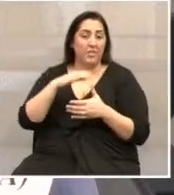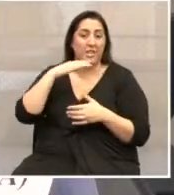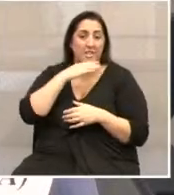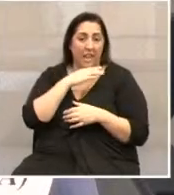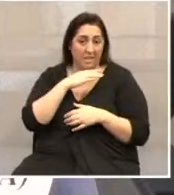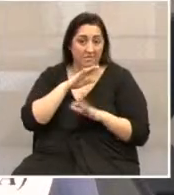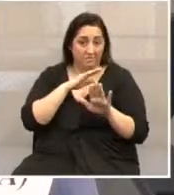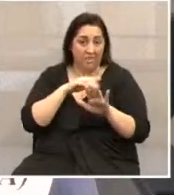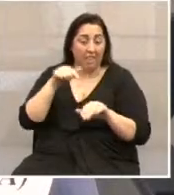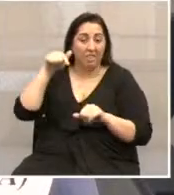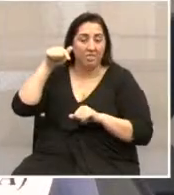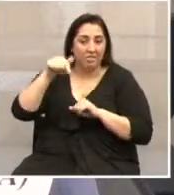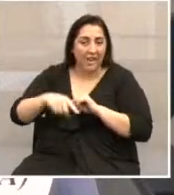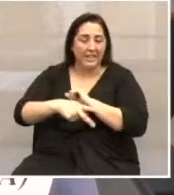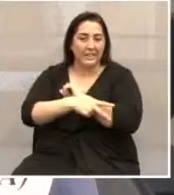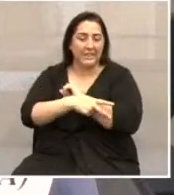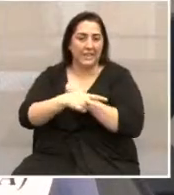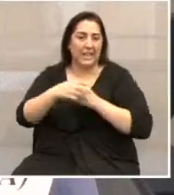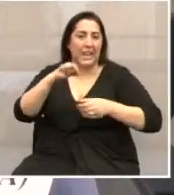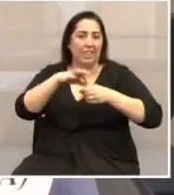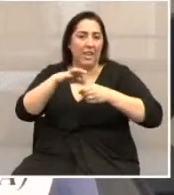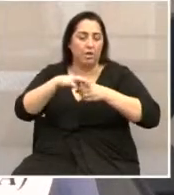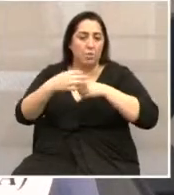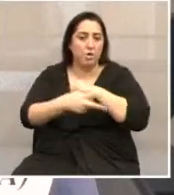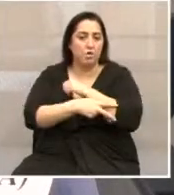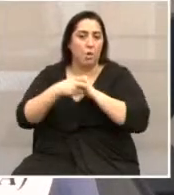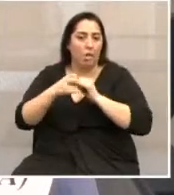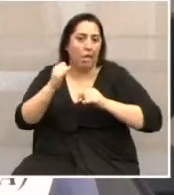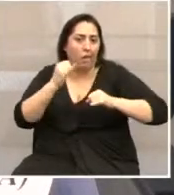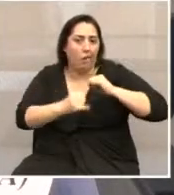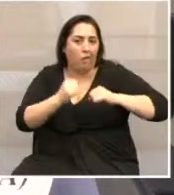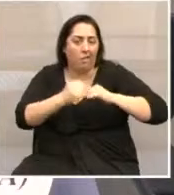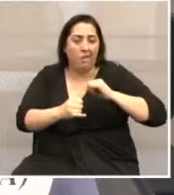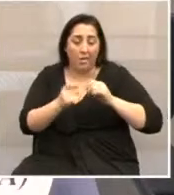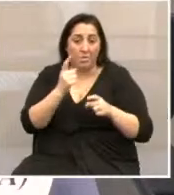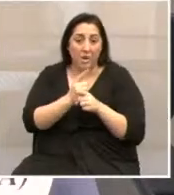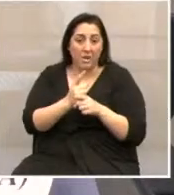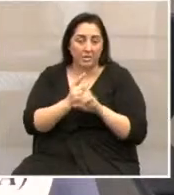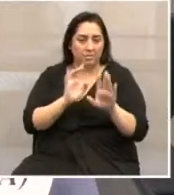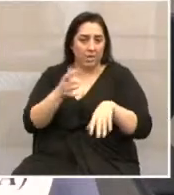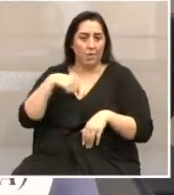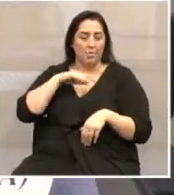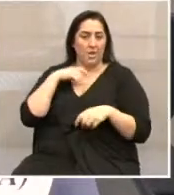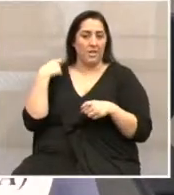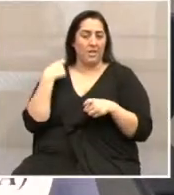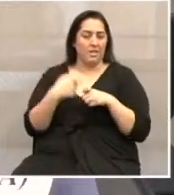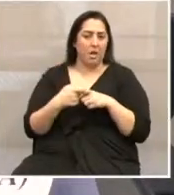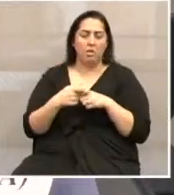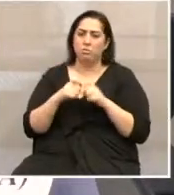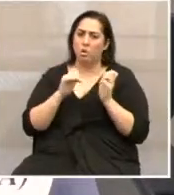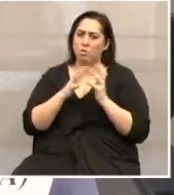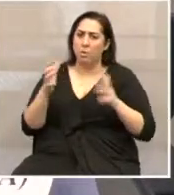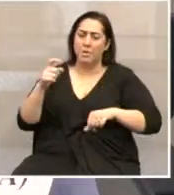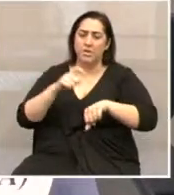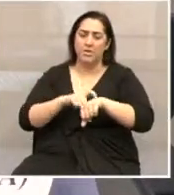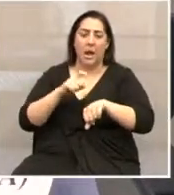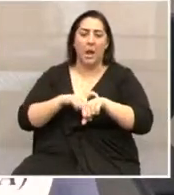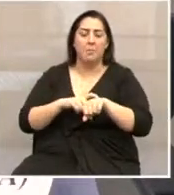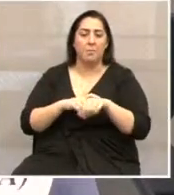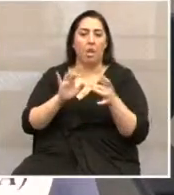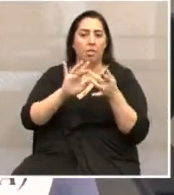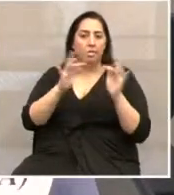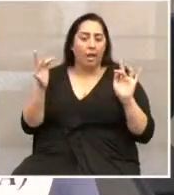us Latinos, we spend so much time online and listening to Spanish